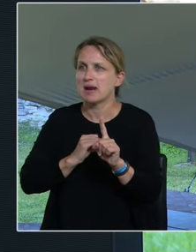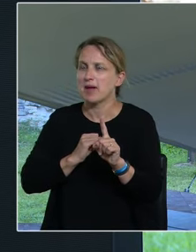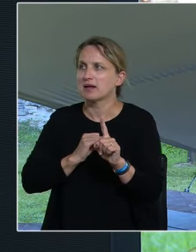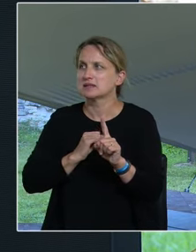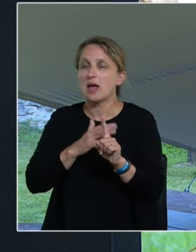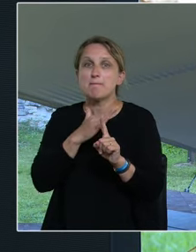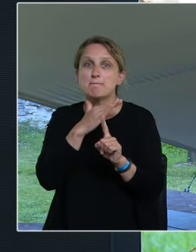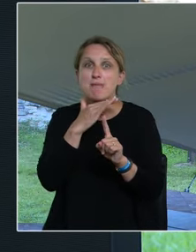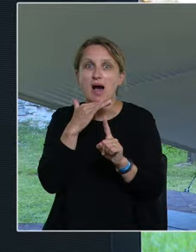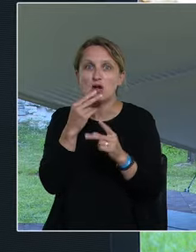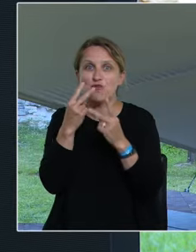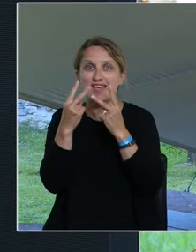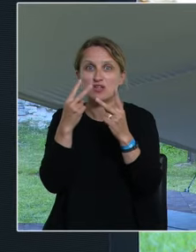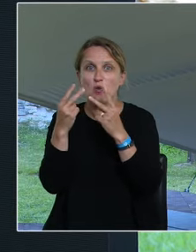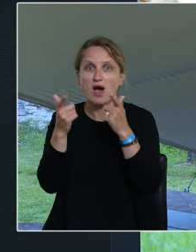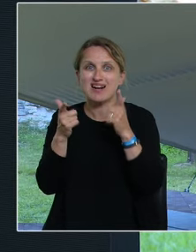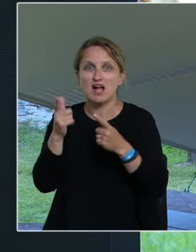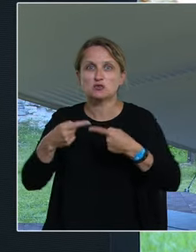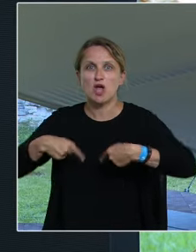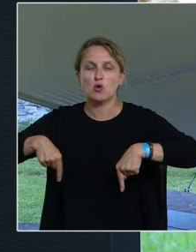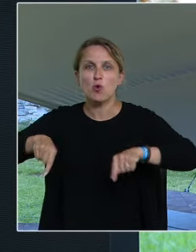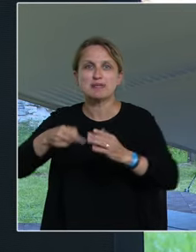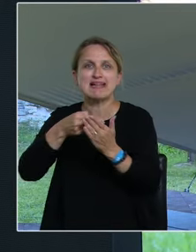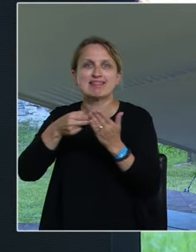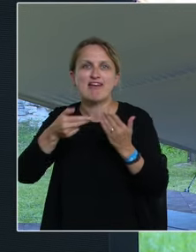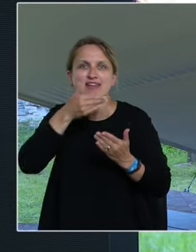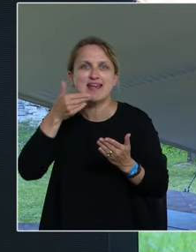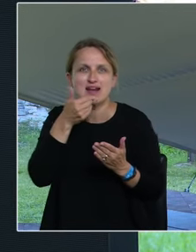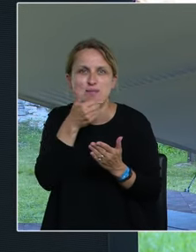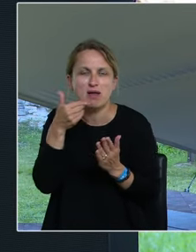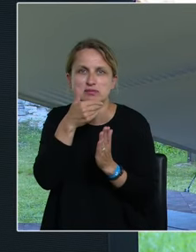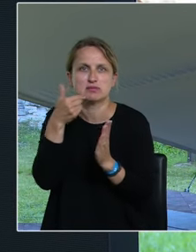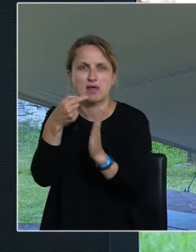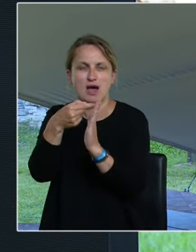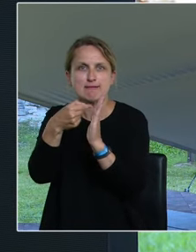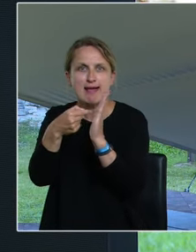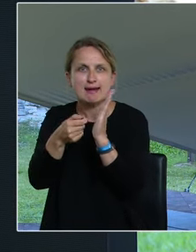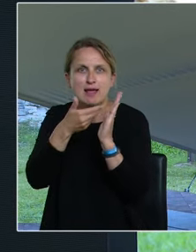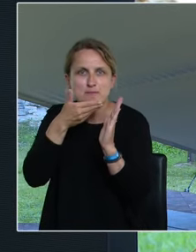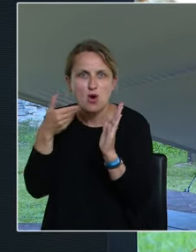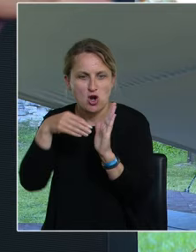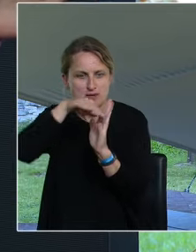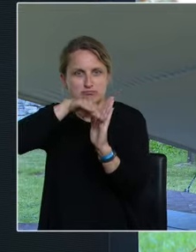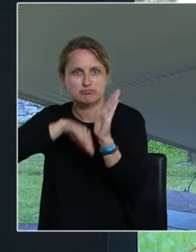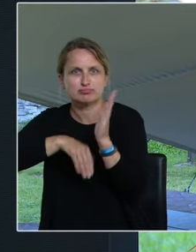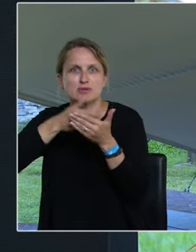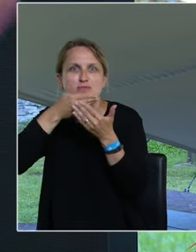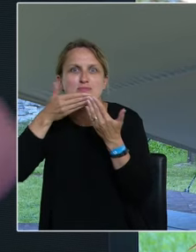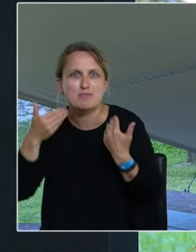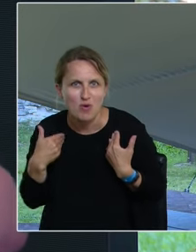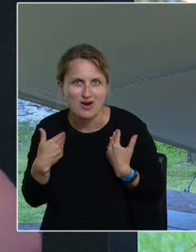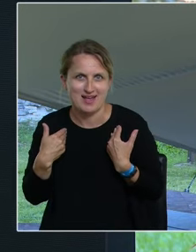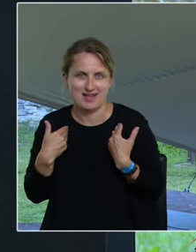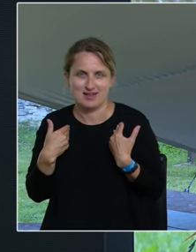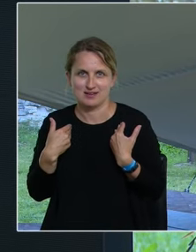and it seems exactly that exactly. Either they're not defined yet, or we are not actively defining themselves. Kasela. Yeah,